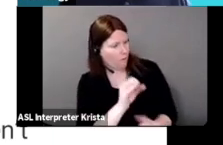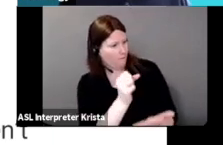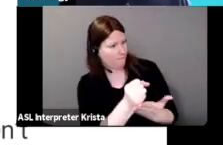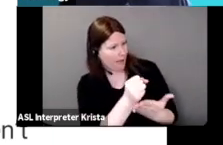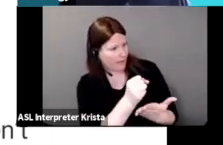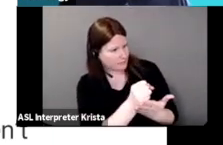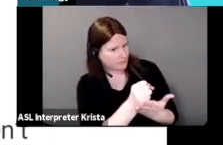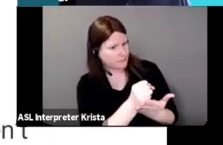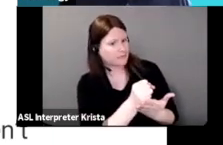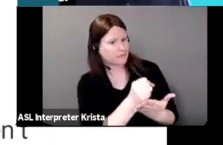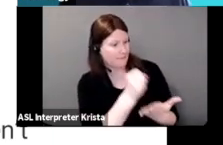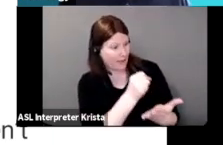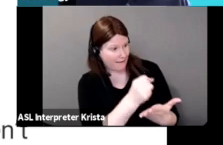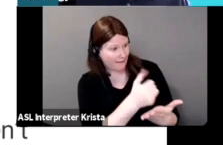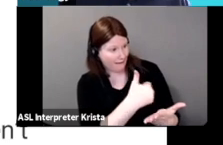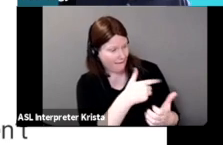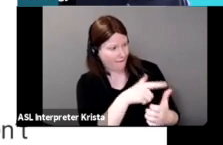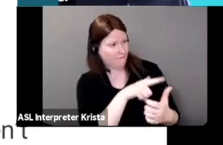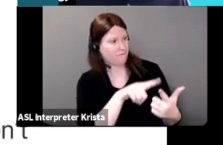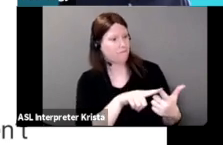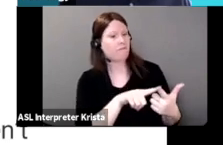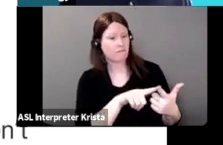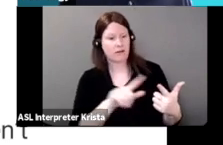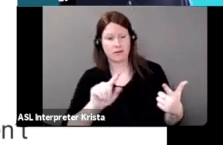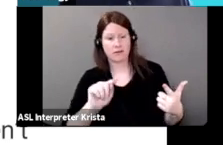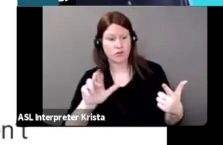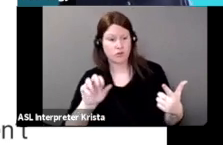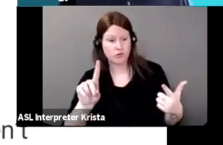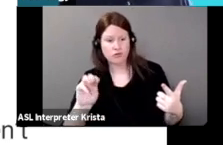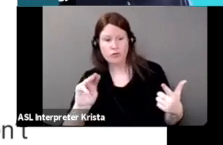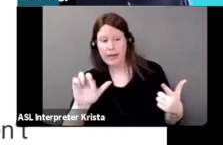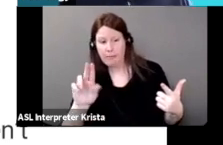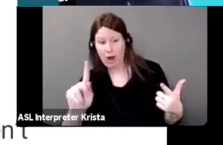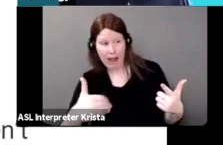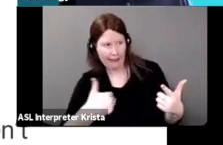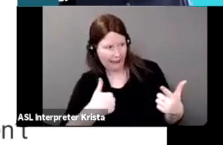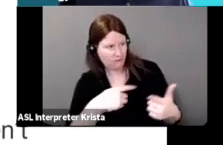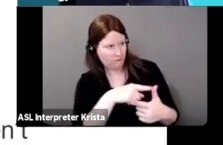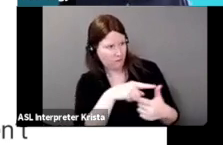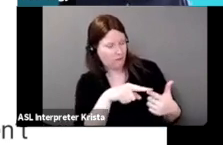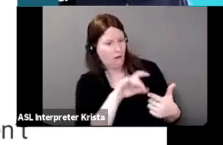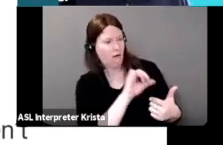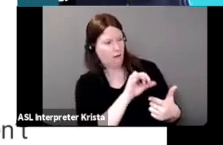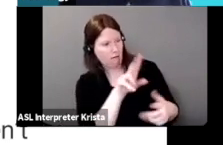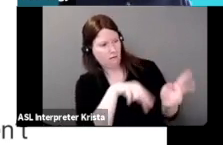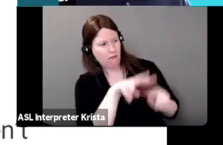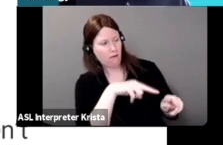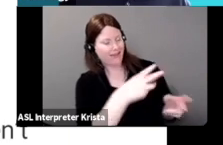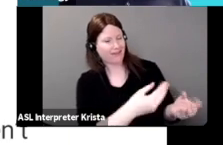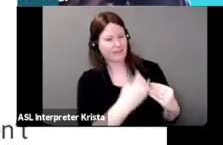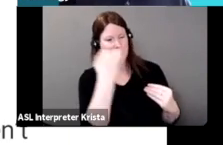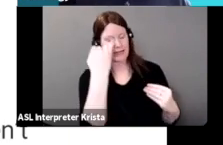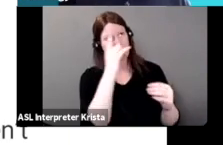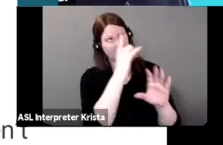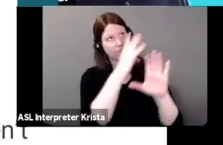sign of how much your enterprise may be worth. And if you are looking to sell your business,